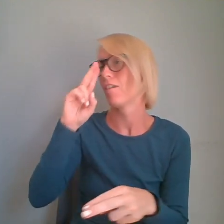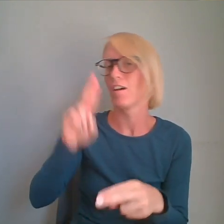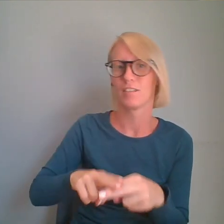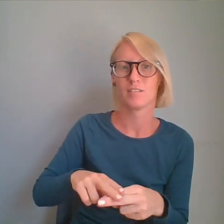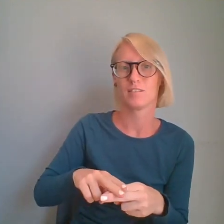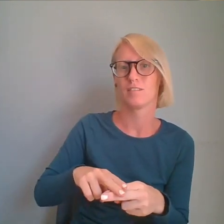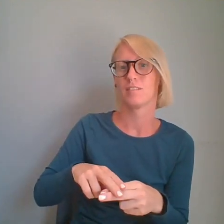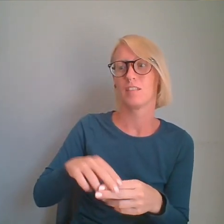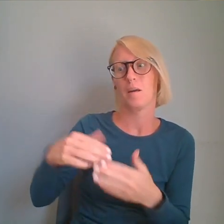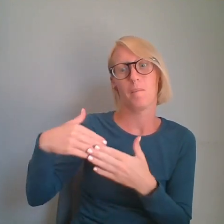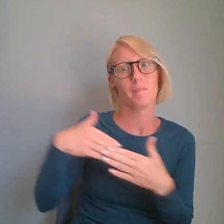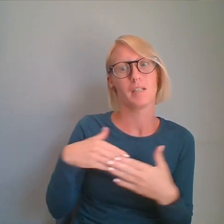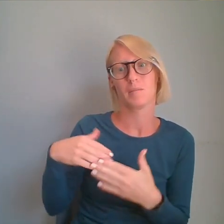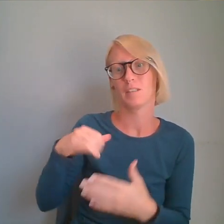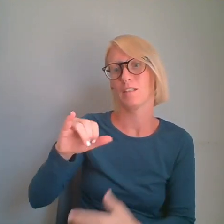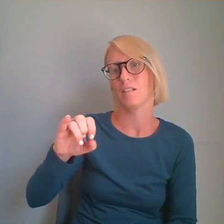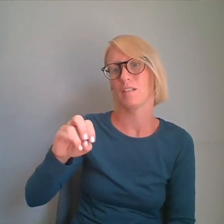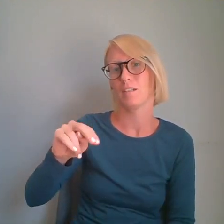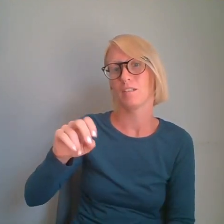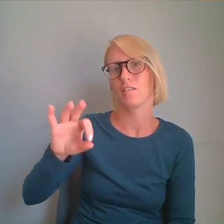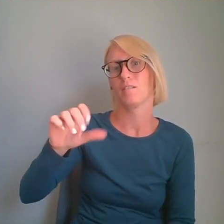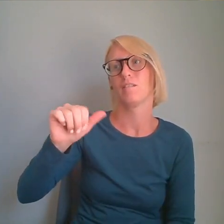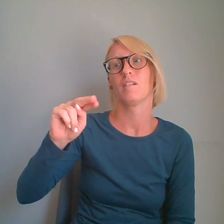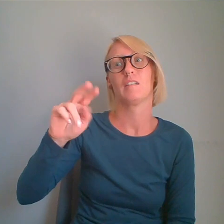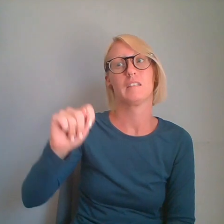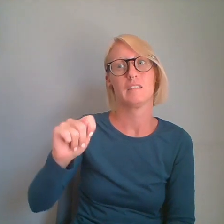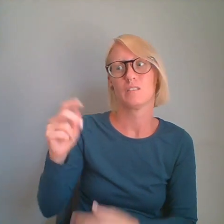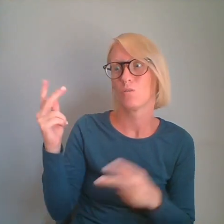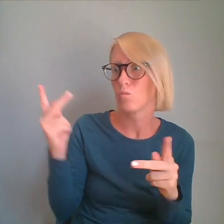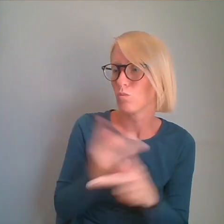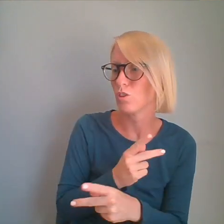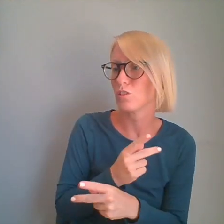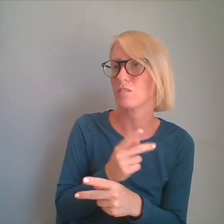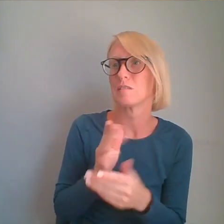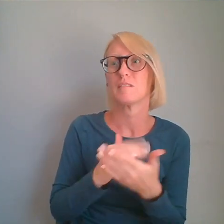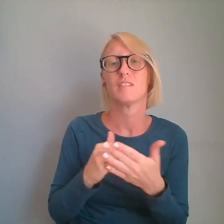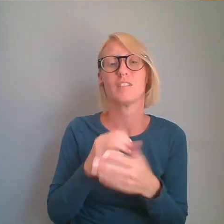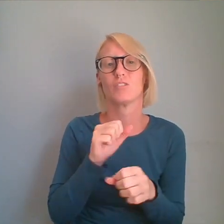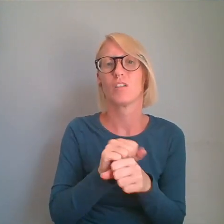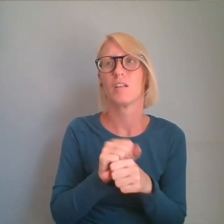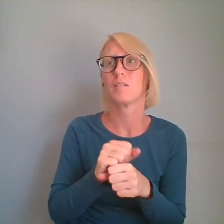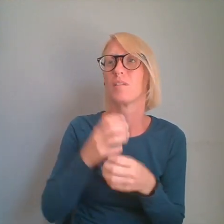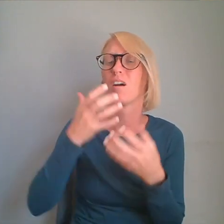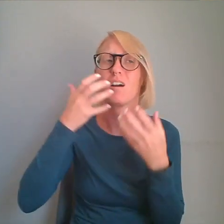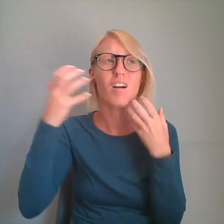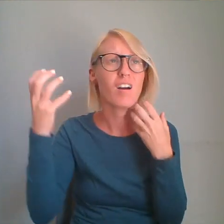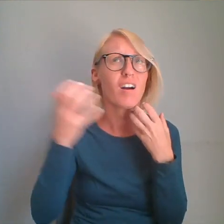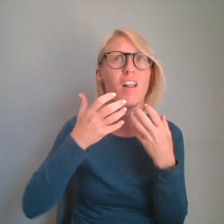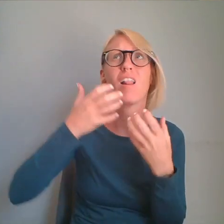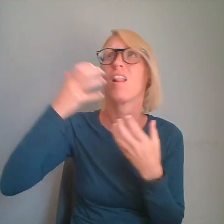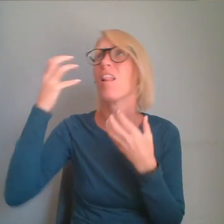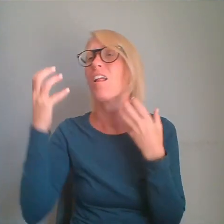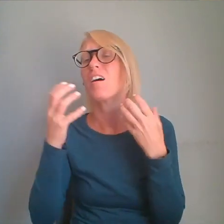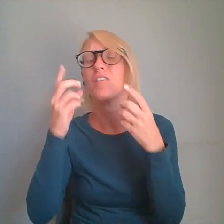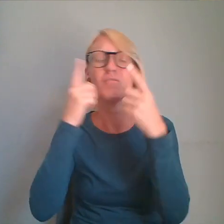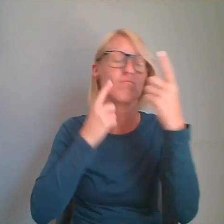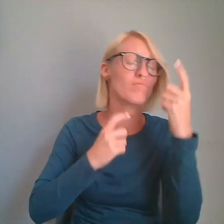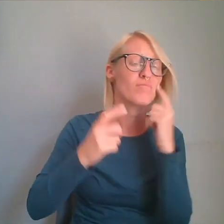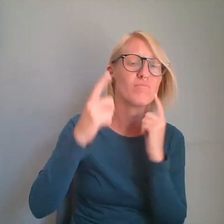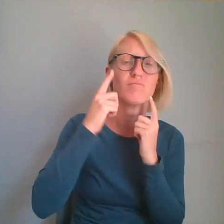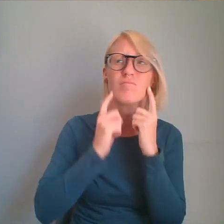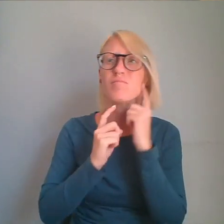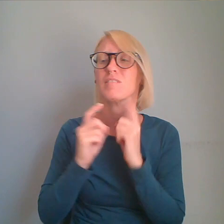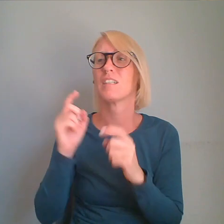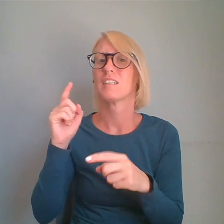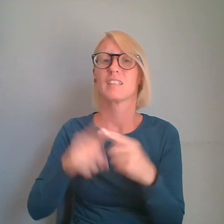is probably the worst part of the job, because they cry and they scream, and you can't get them to sit still, and I'm not that scary, am